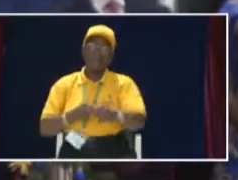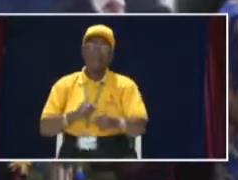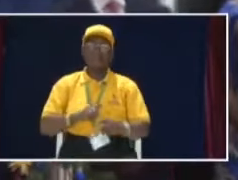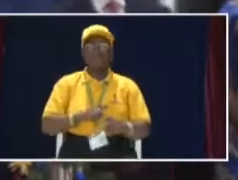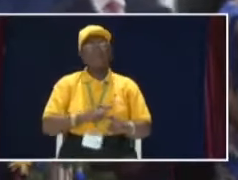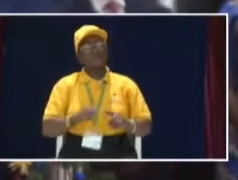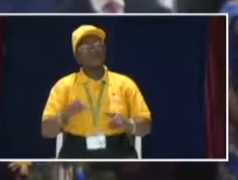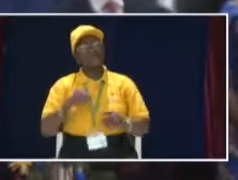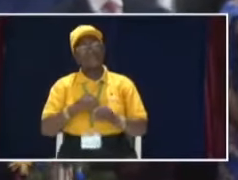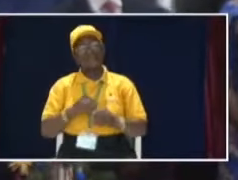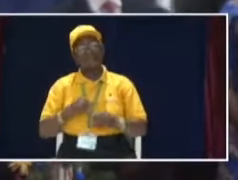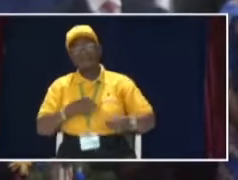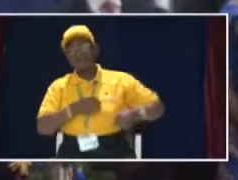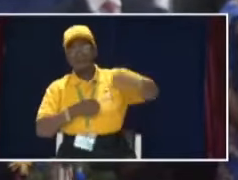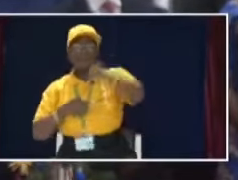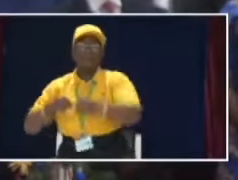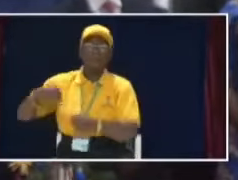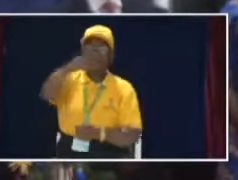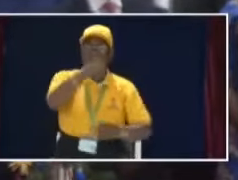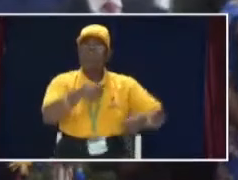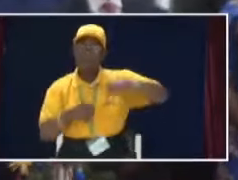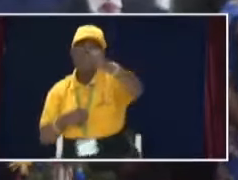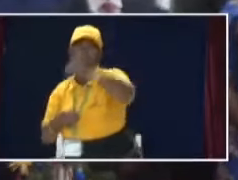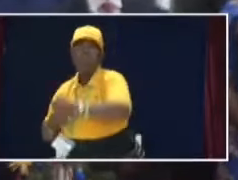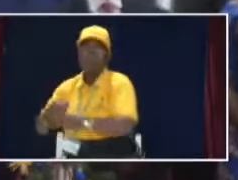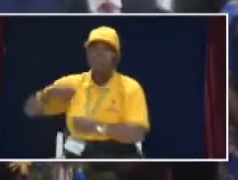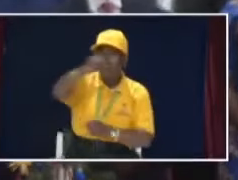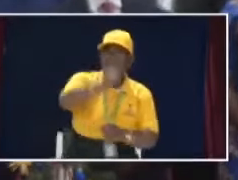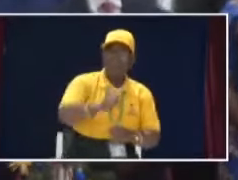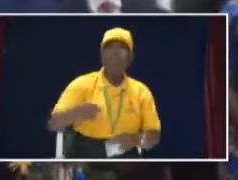we have categories.